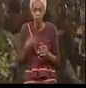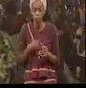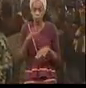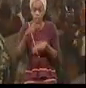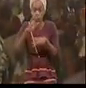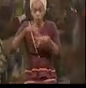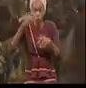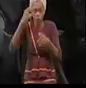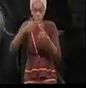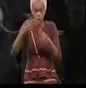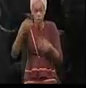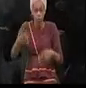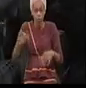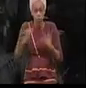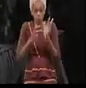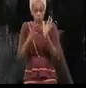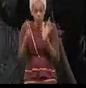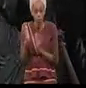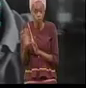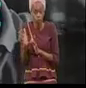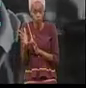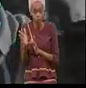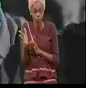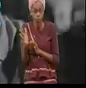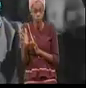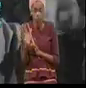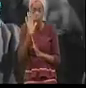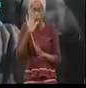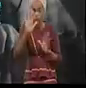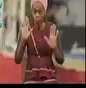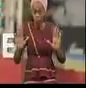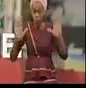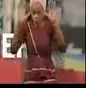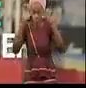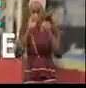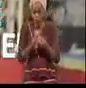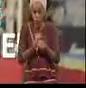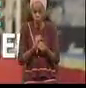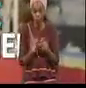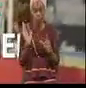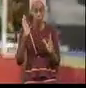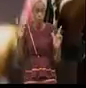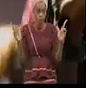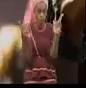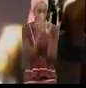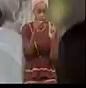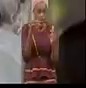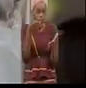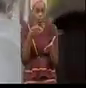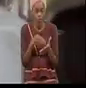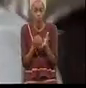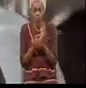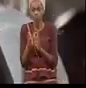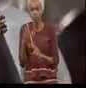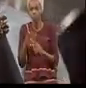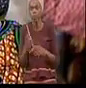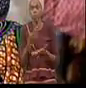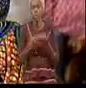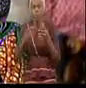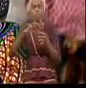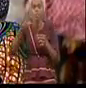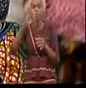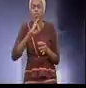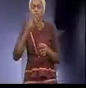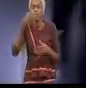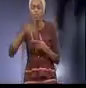name of Jesus. Your miracle will meet you there. The Spirit of the Lord is